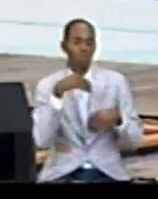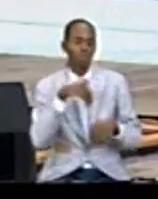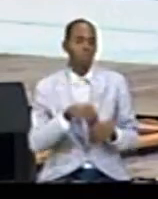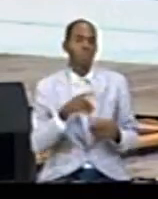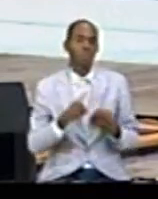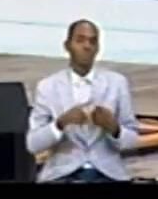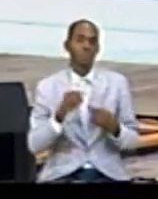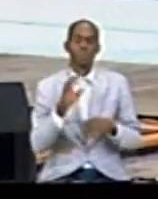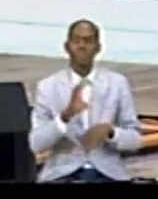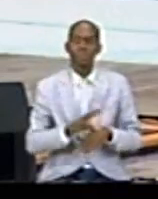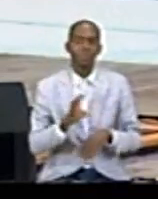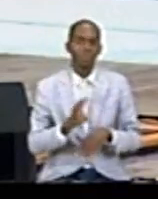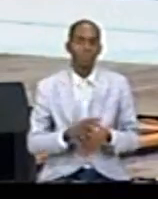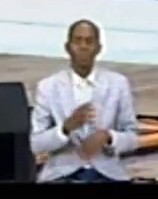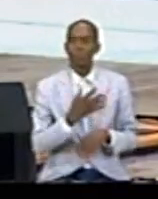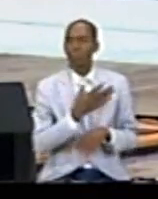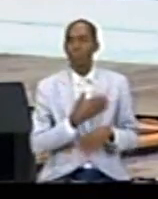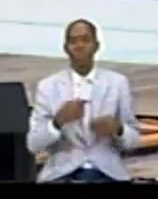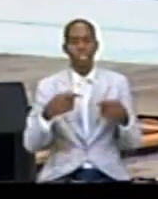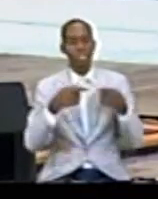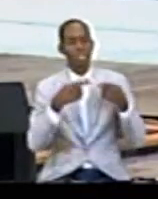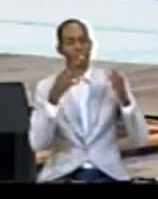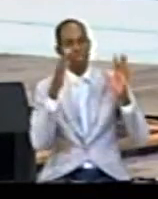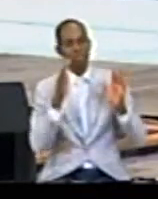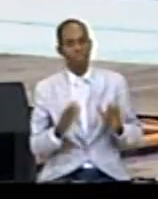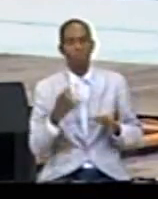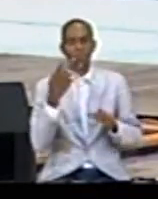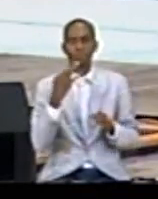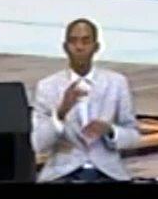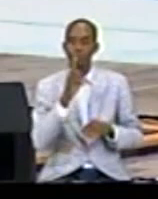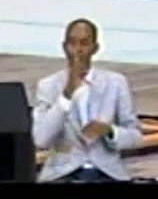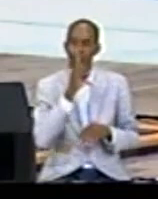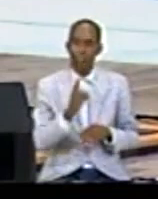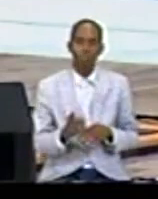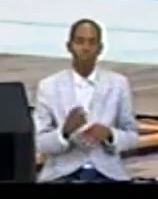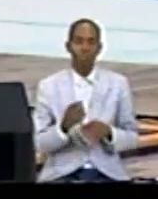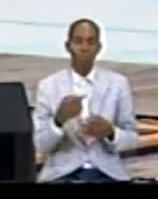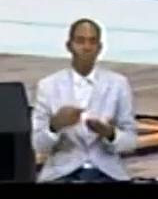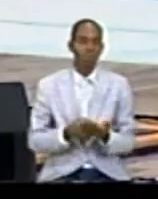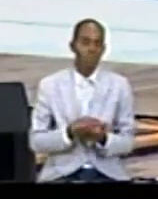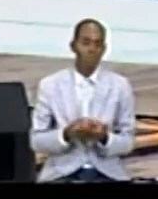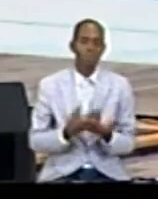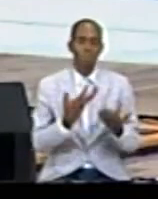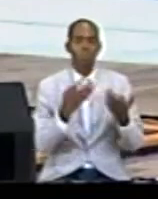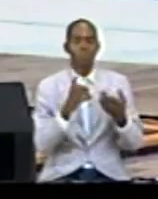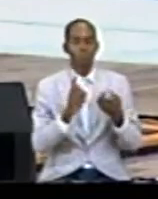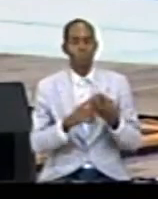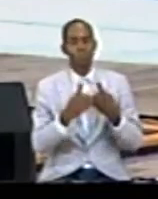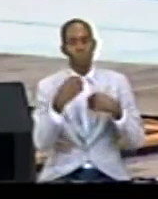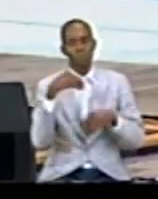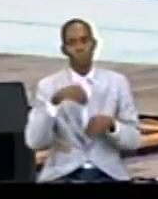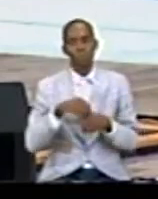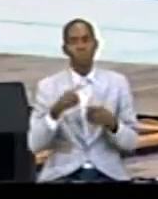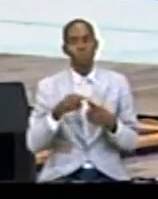church. And opposers of sound doctrine want to have a seat in the church. In the last